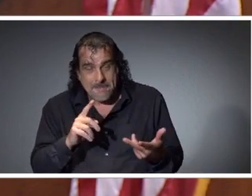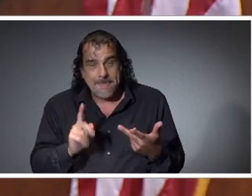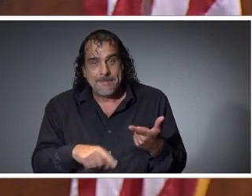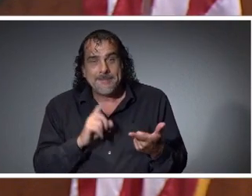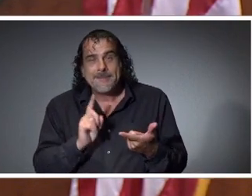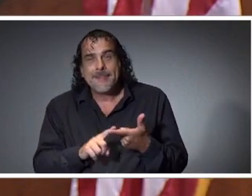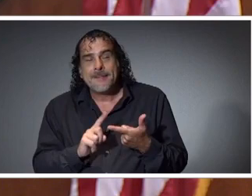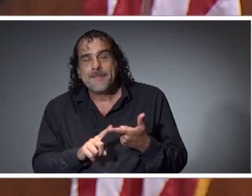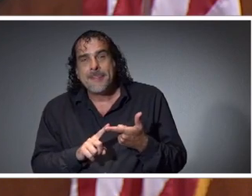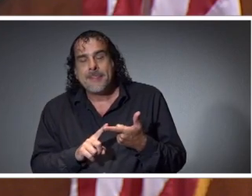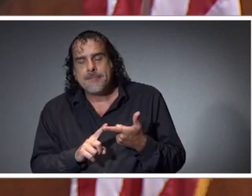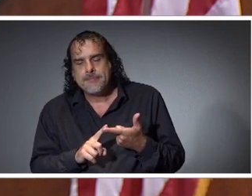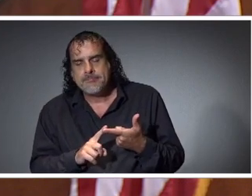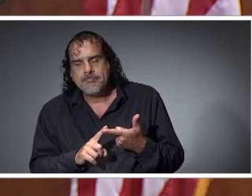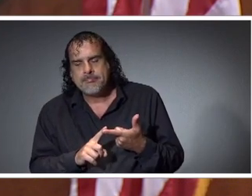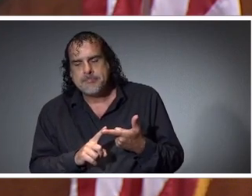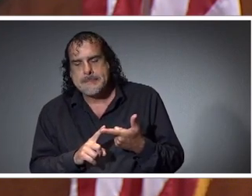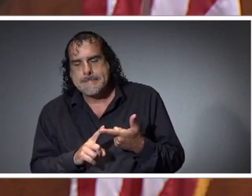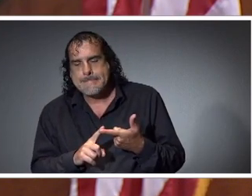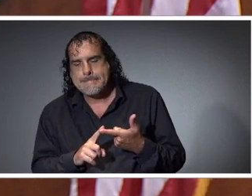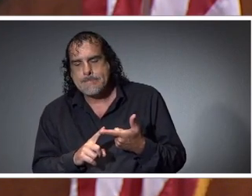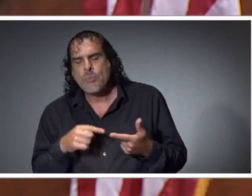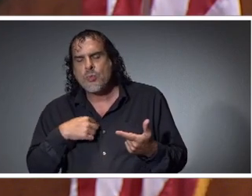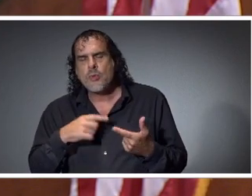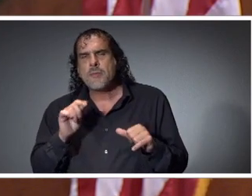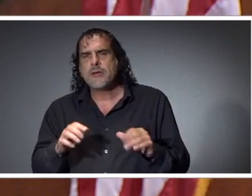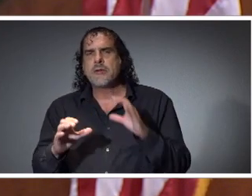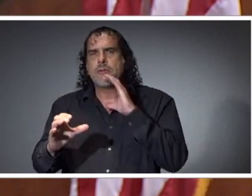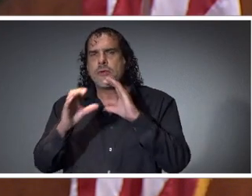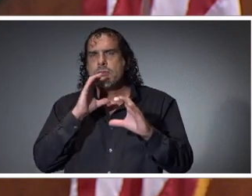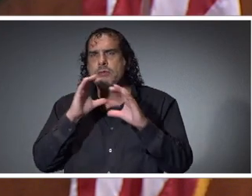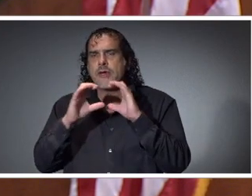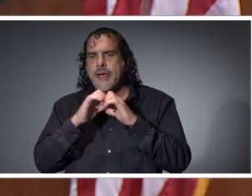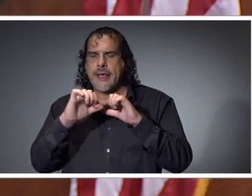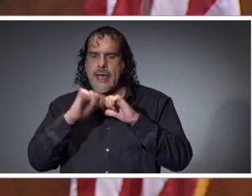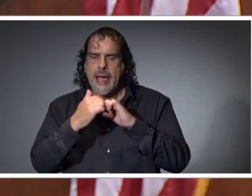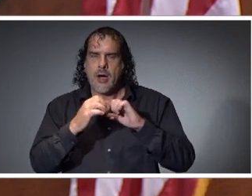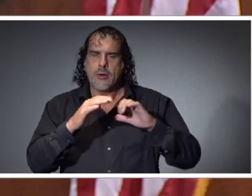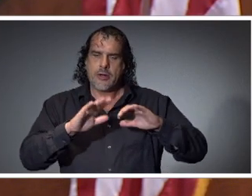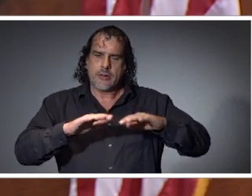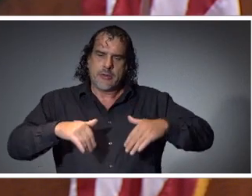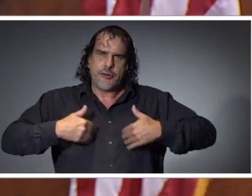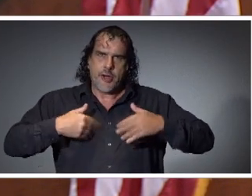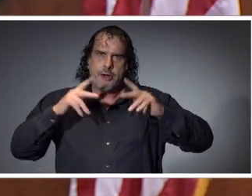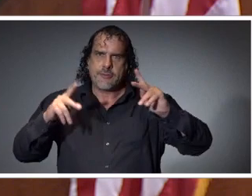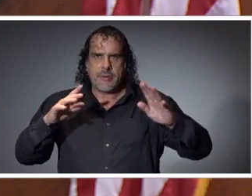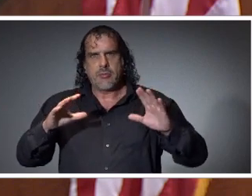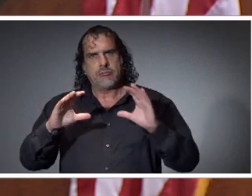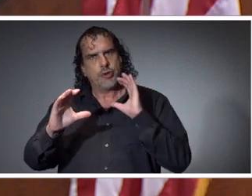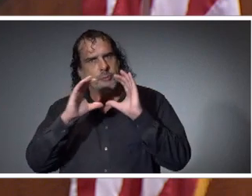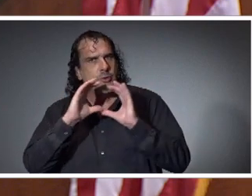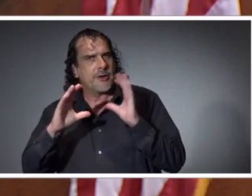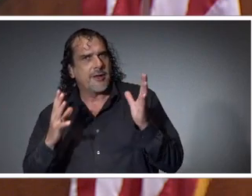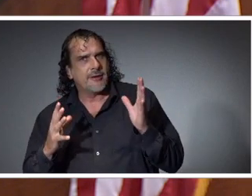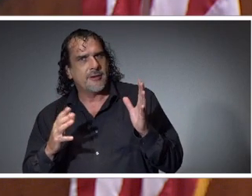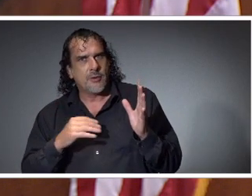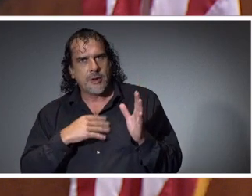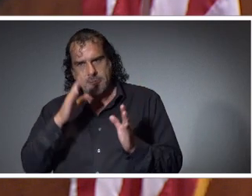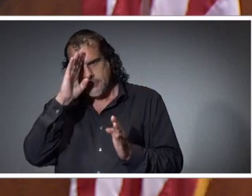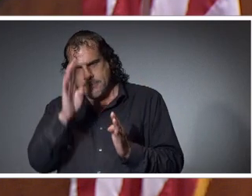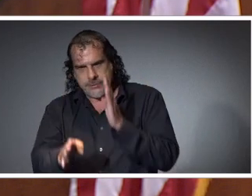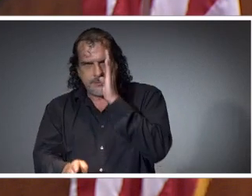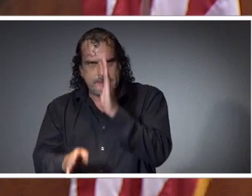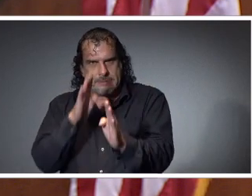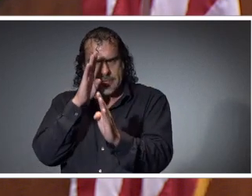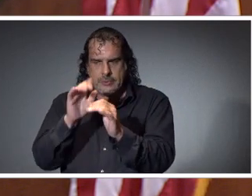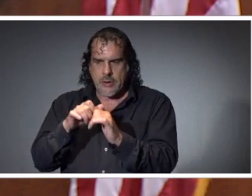I think we've got to continue to communicate in ways that they communicate. We do a decent job communicating on the social